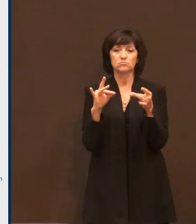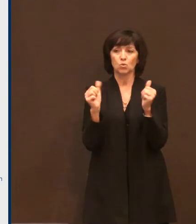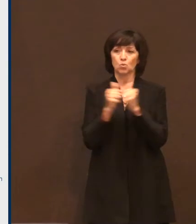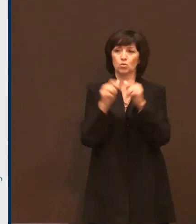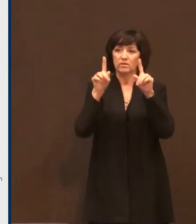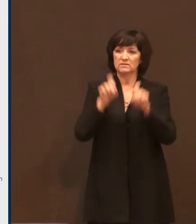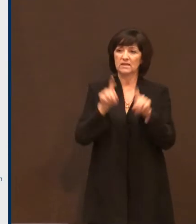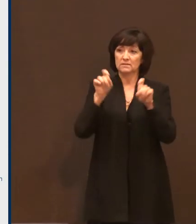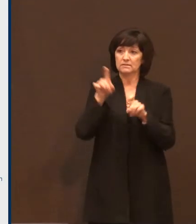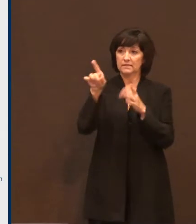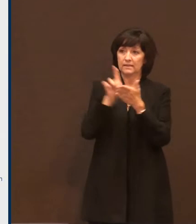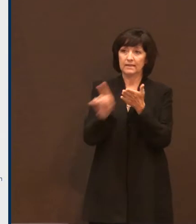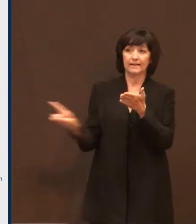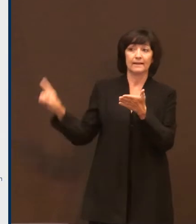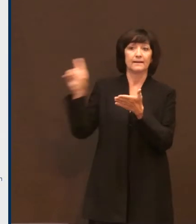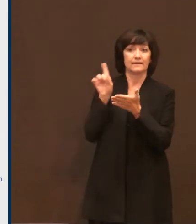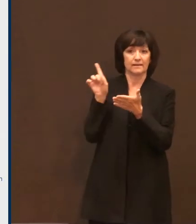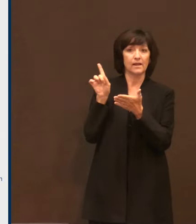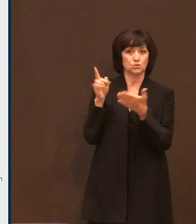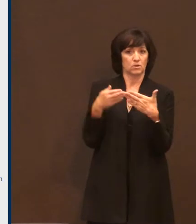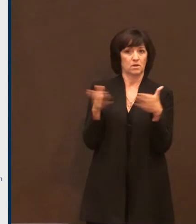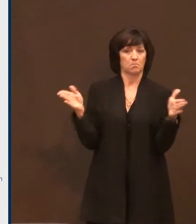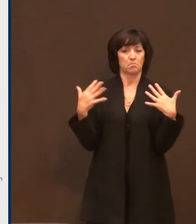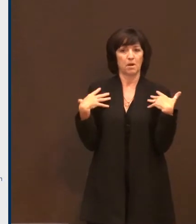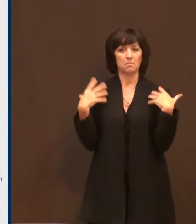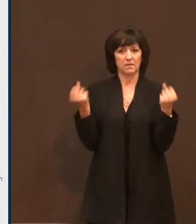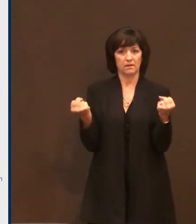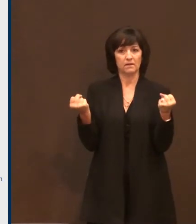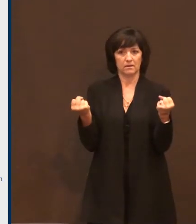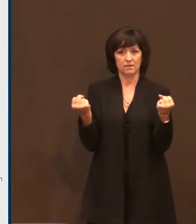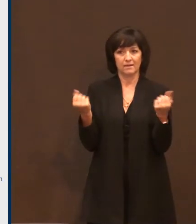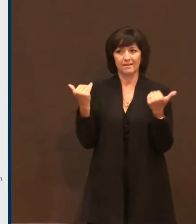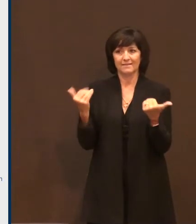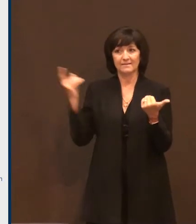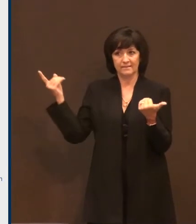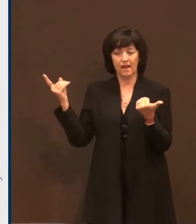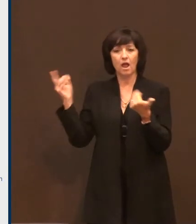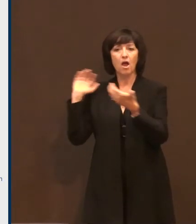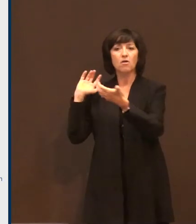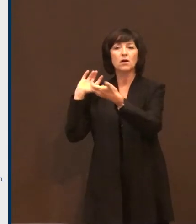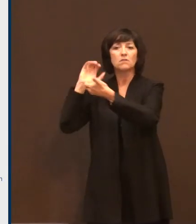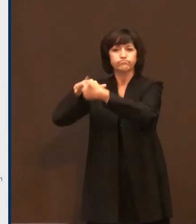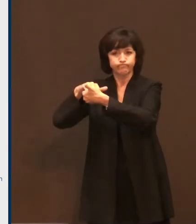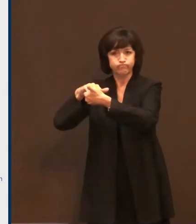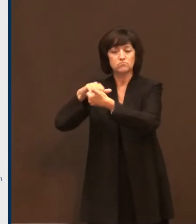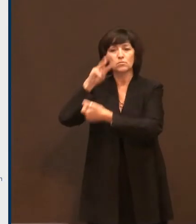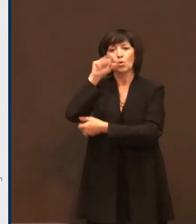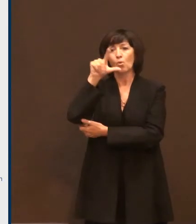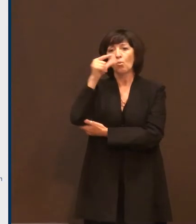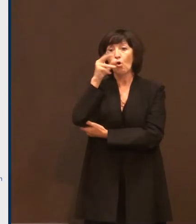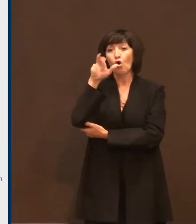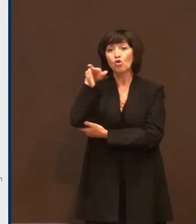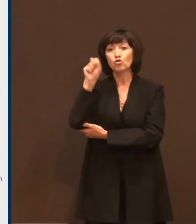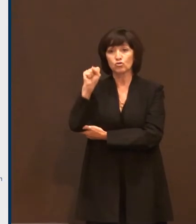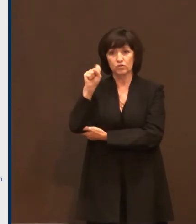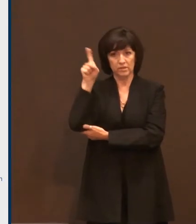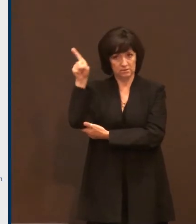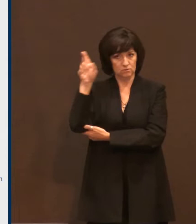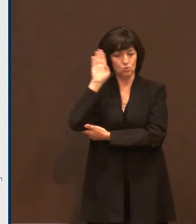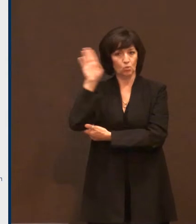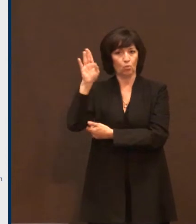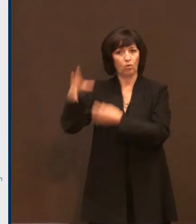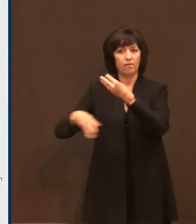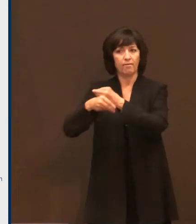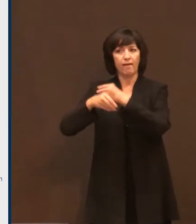we had the exciting announcement that Public Health is working with Walgreens to expand our community testing. Just an update on that to